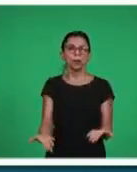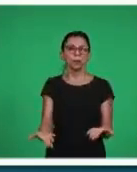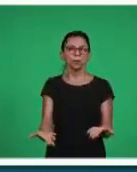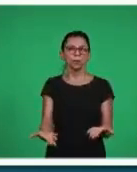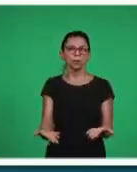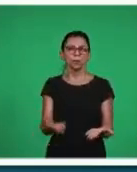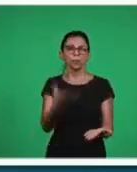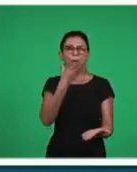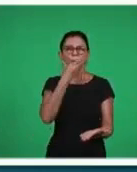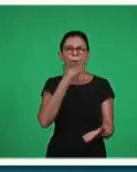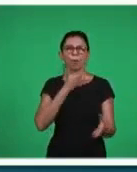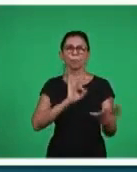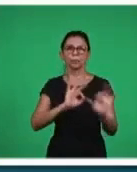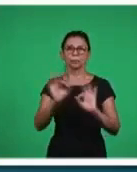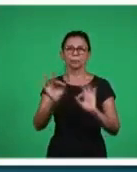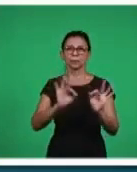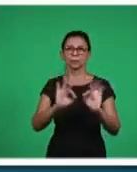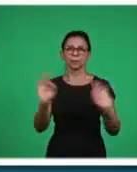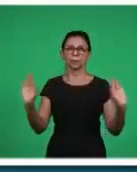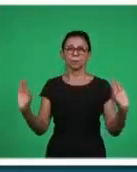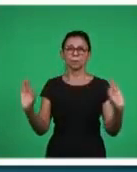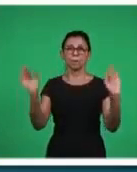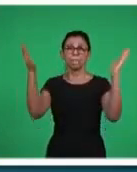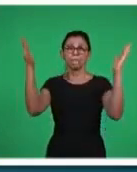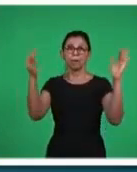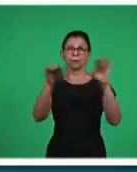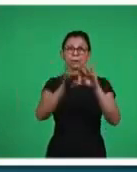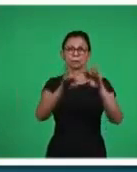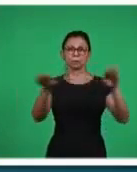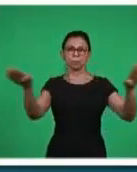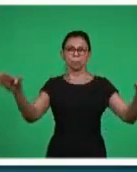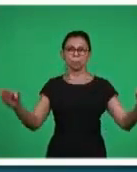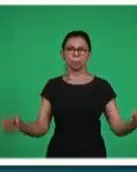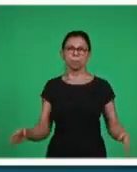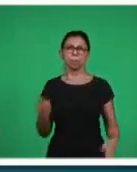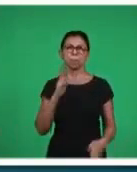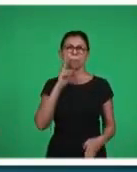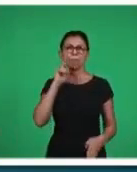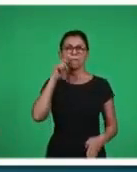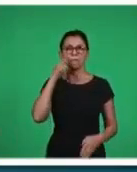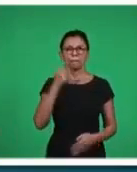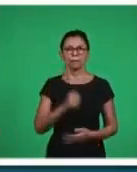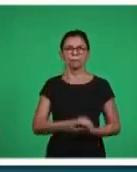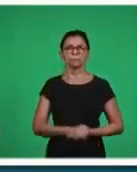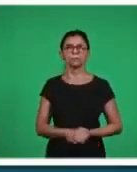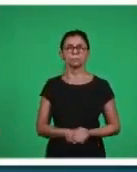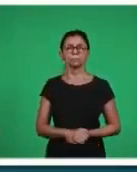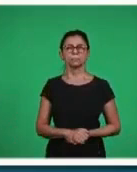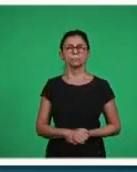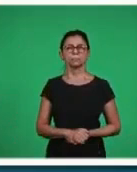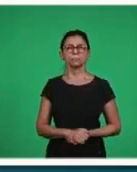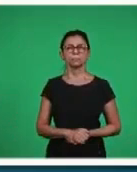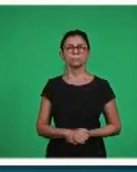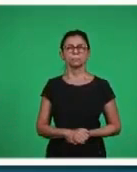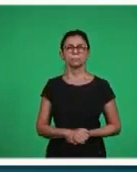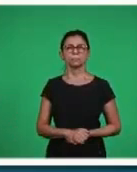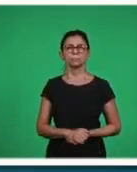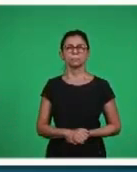man that offered a great supper of the Lord to many, a great supper to many,